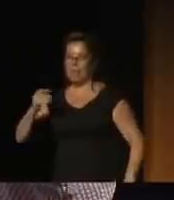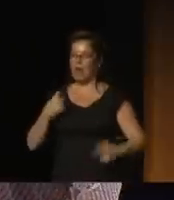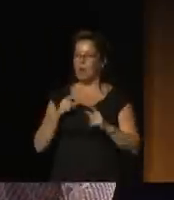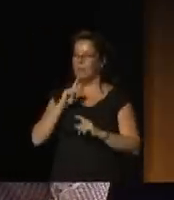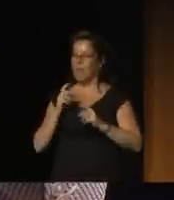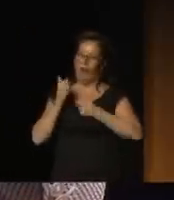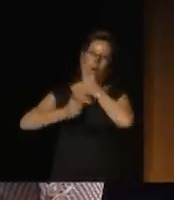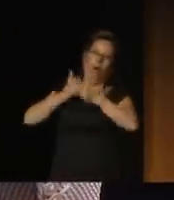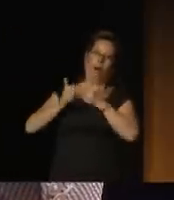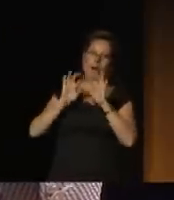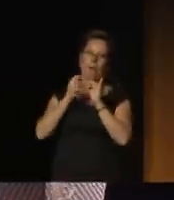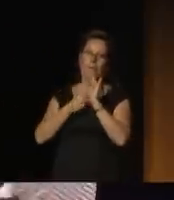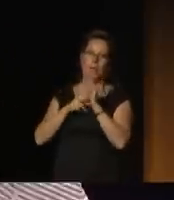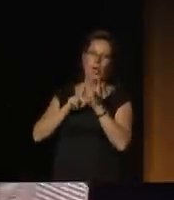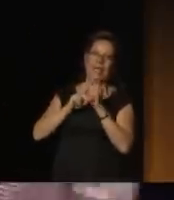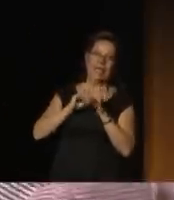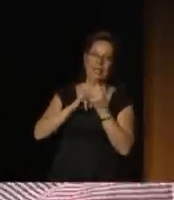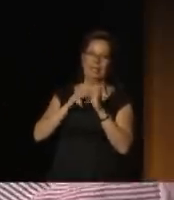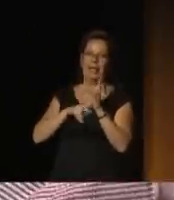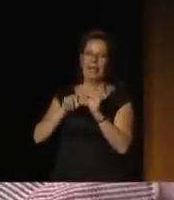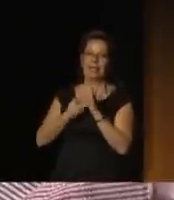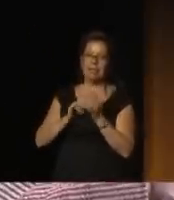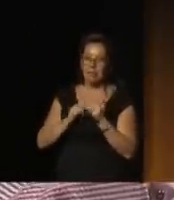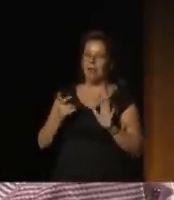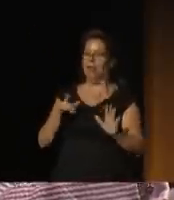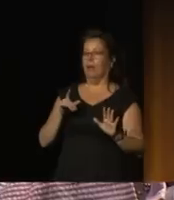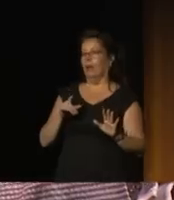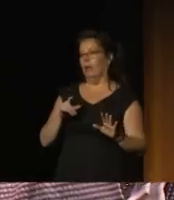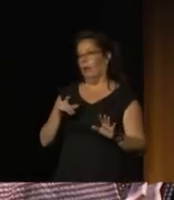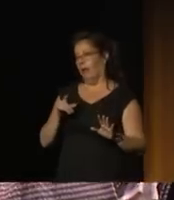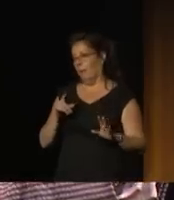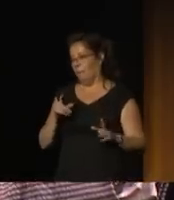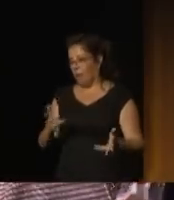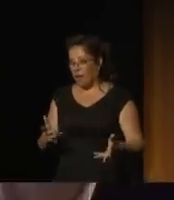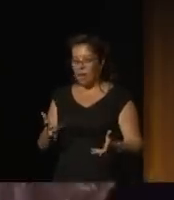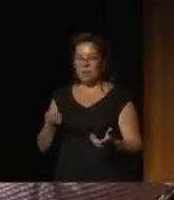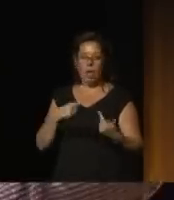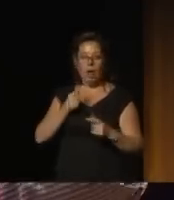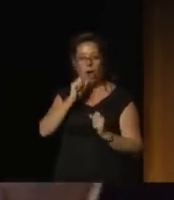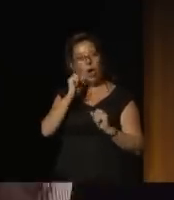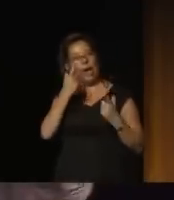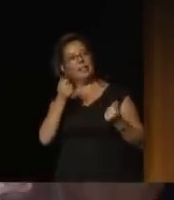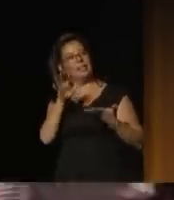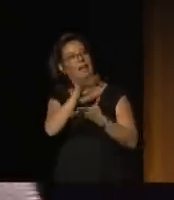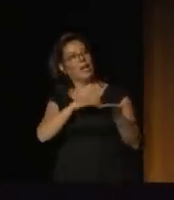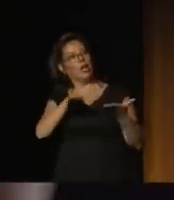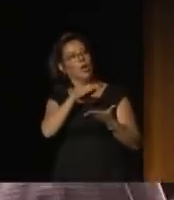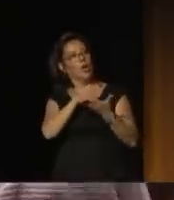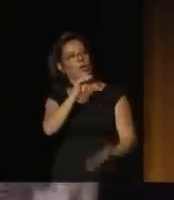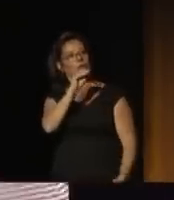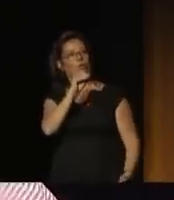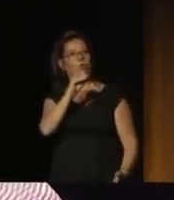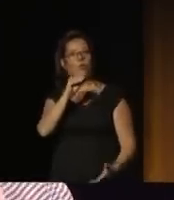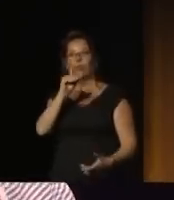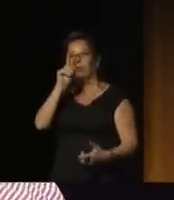I'd like think to myself, you know, I understand how a college student might be fooled by this guy. You know, I mean, you're in college. He says college should be free. You love